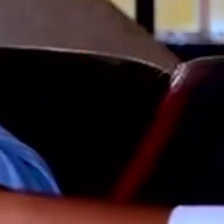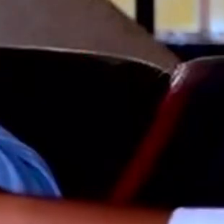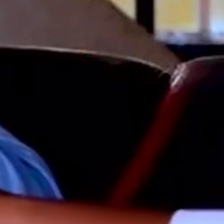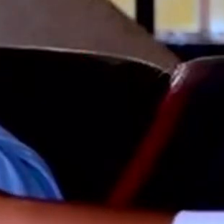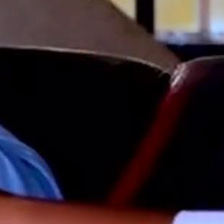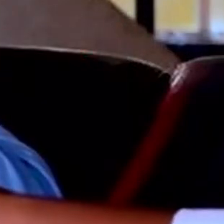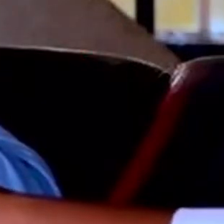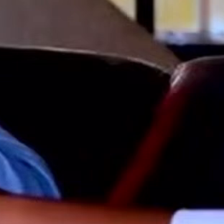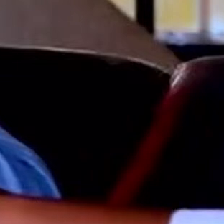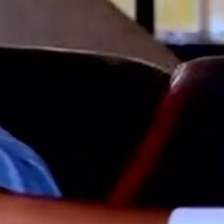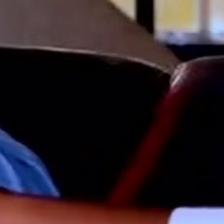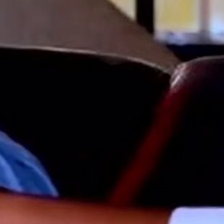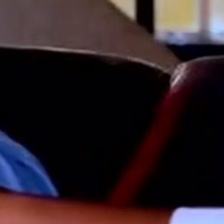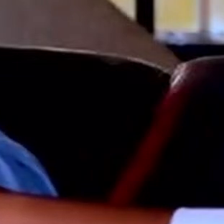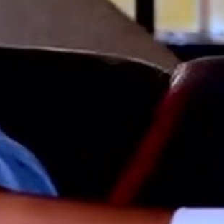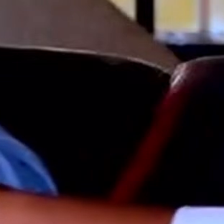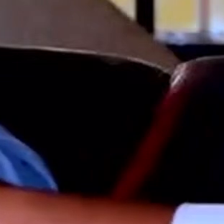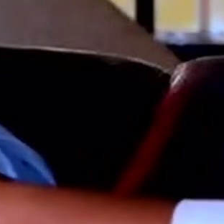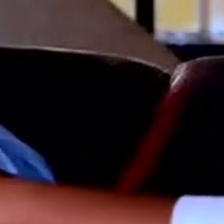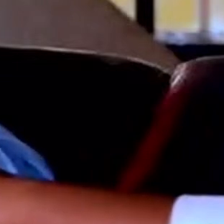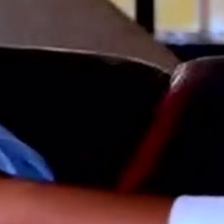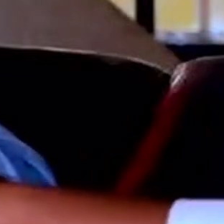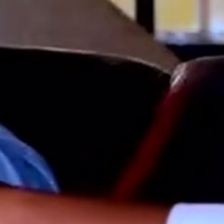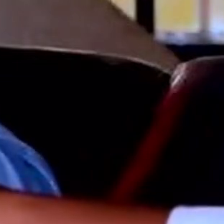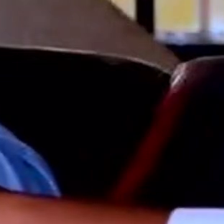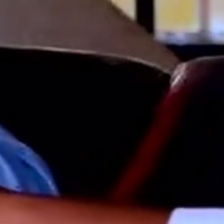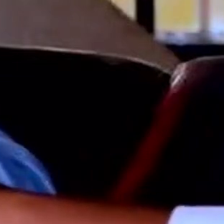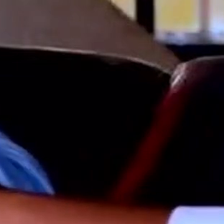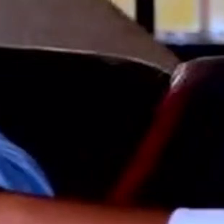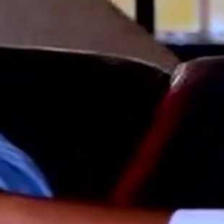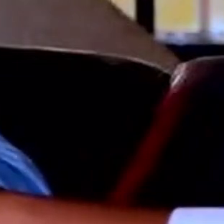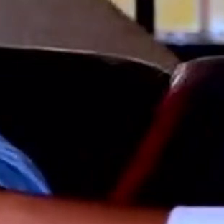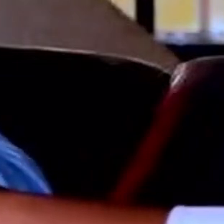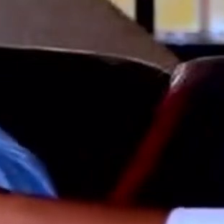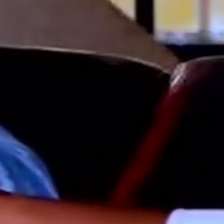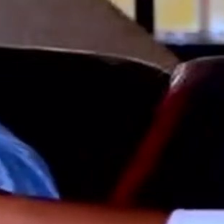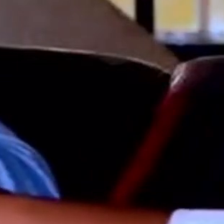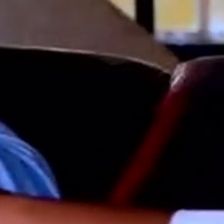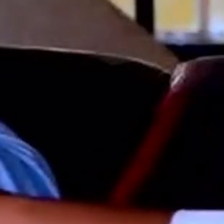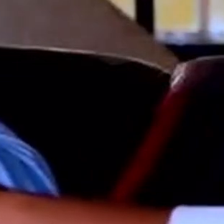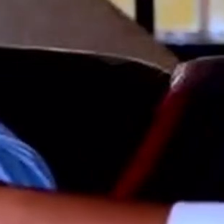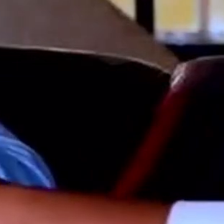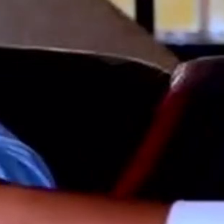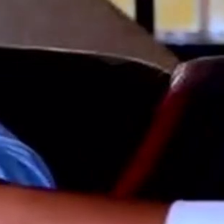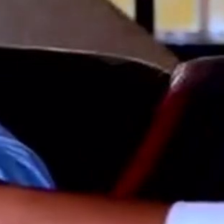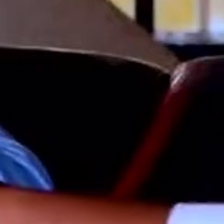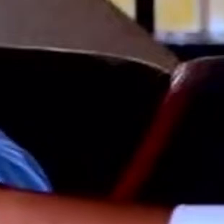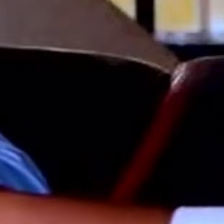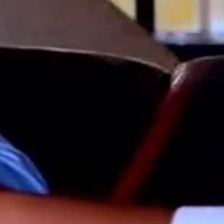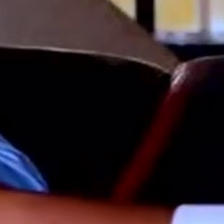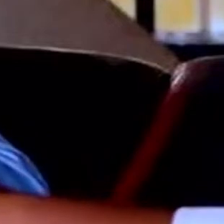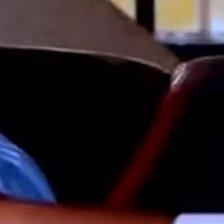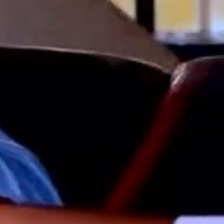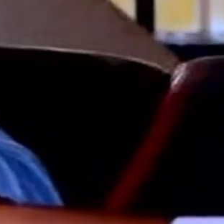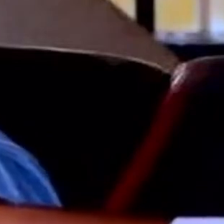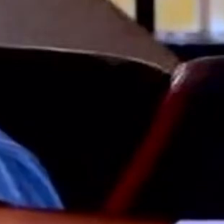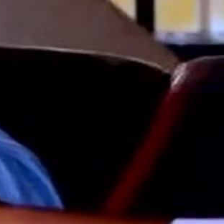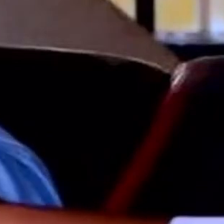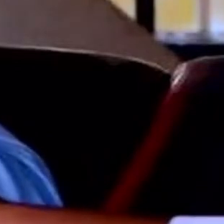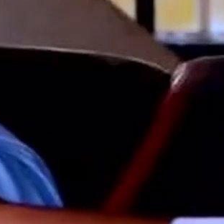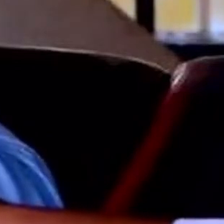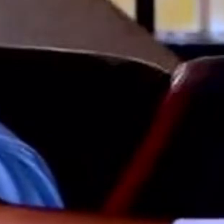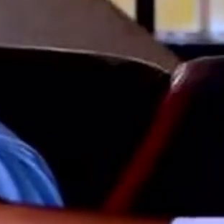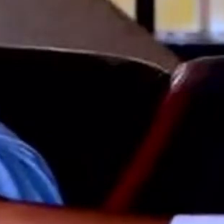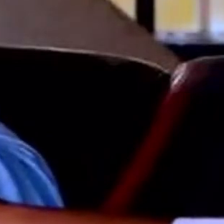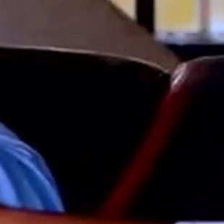of Mpika. We have everything. We have all the facilities that are needed for us to attain that status. But currently, we do not have that status, and it